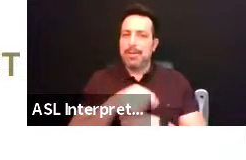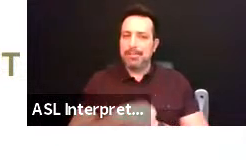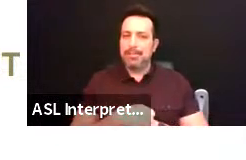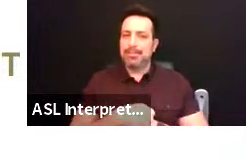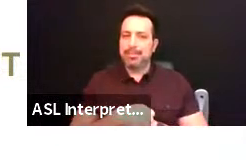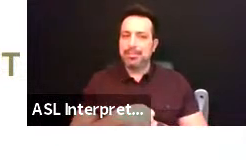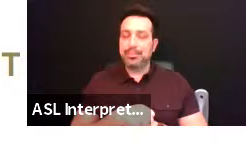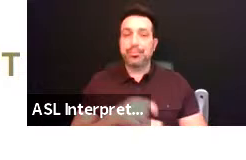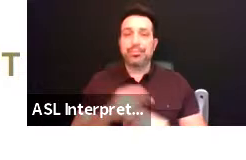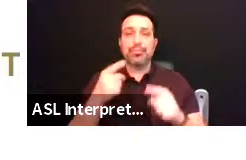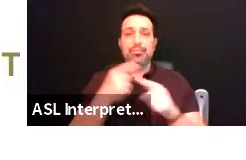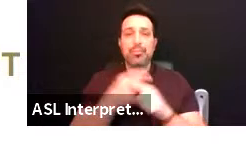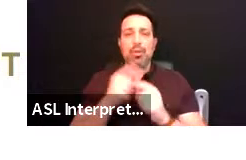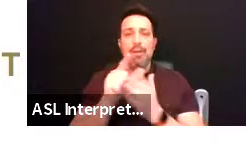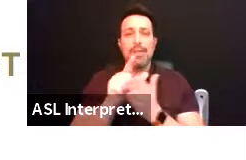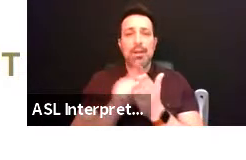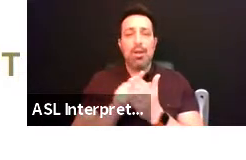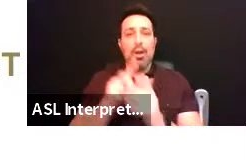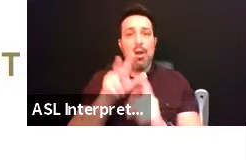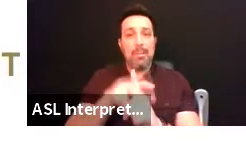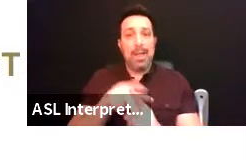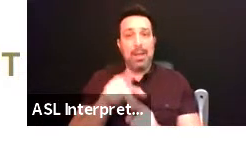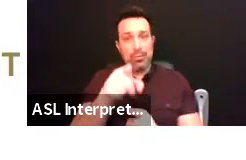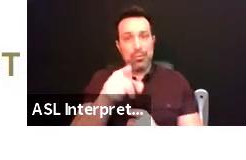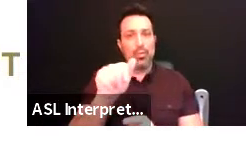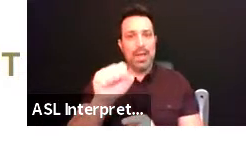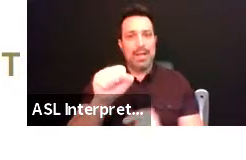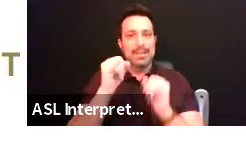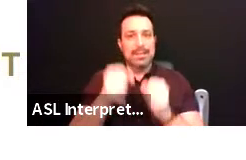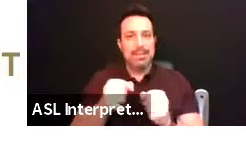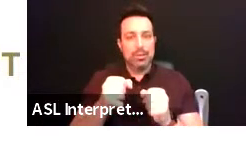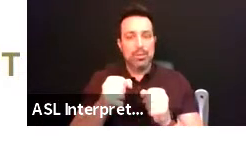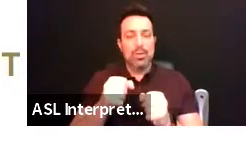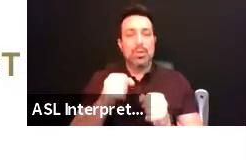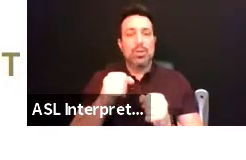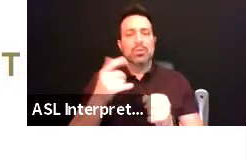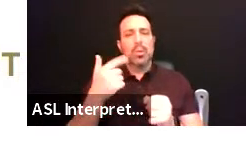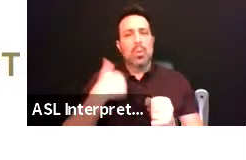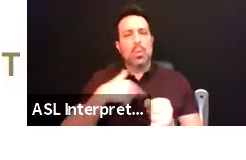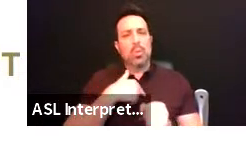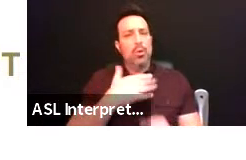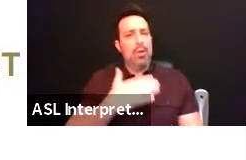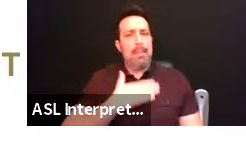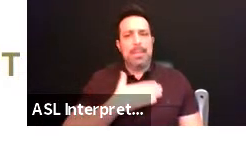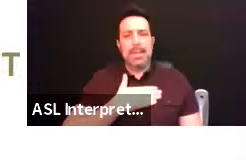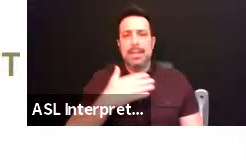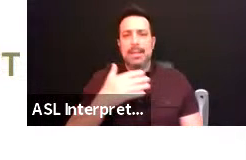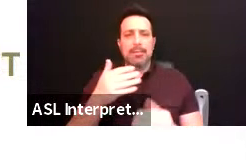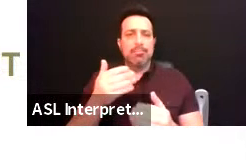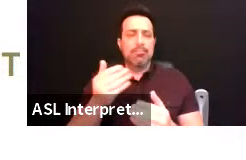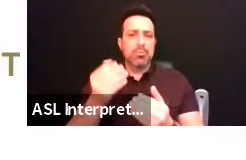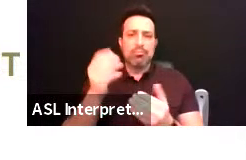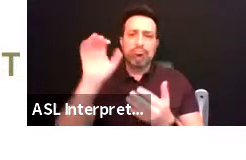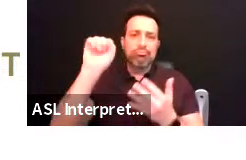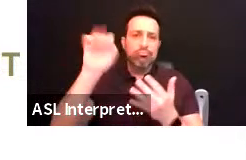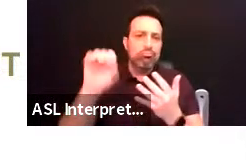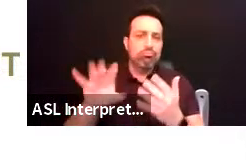The conflict laws apply to you as an individual. So while we are happy to give you